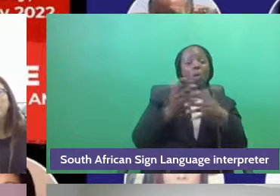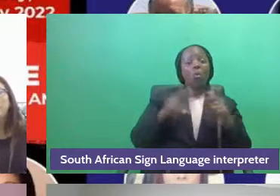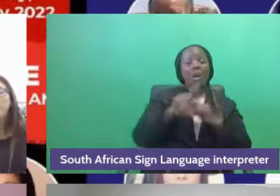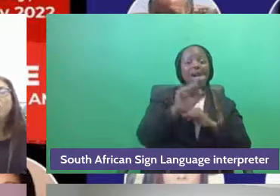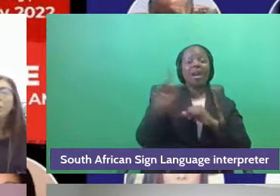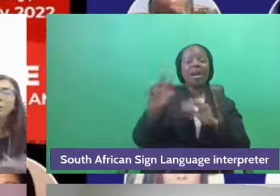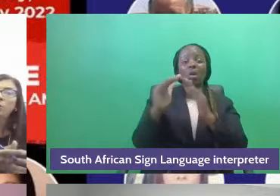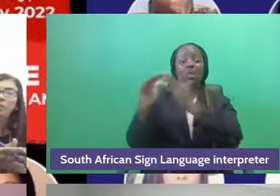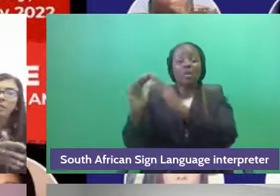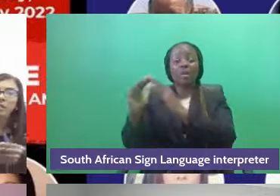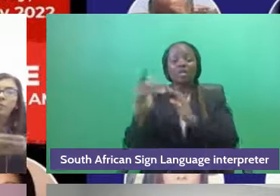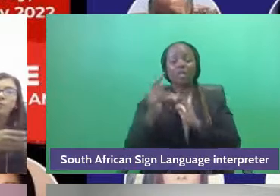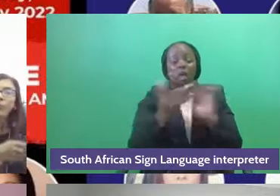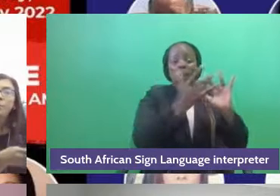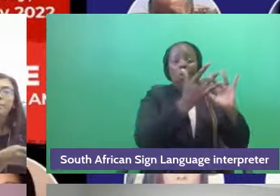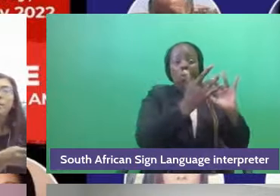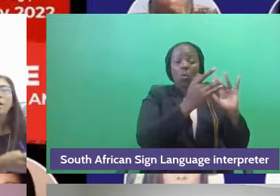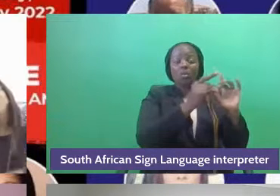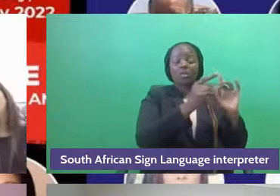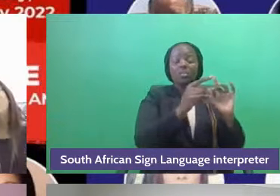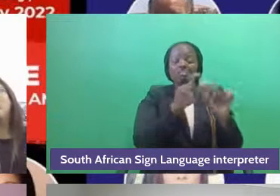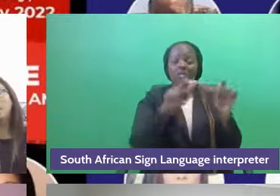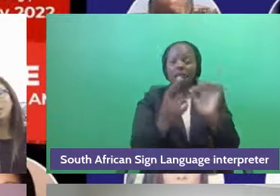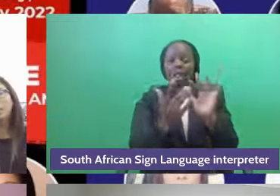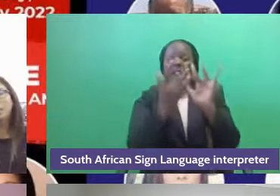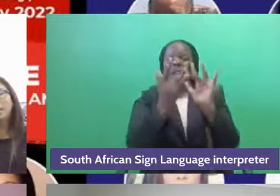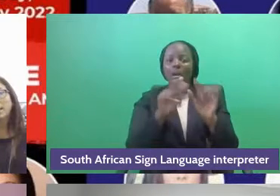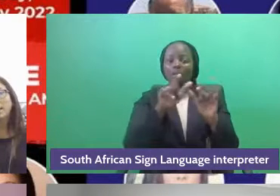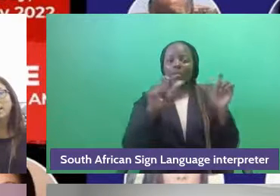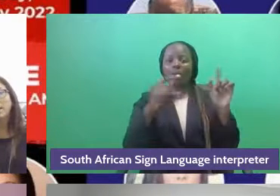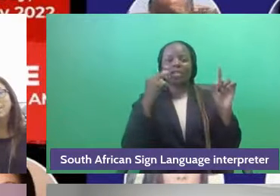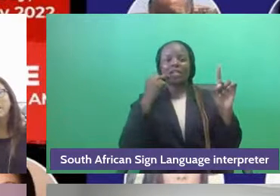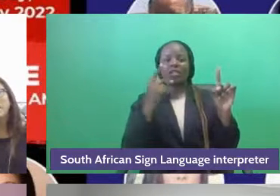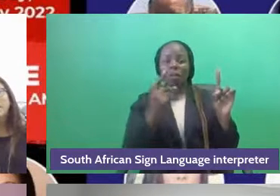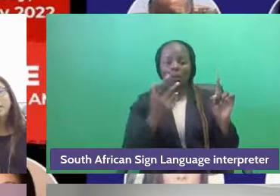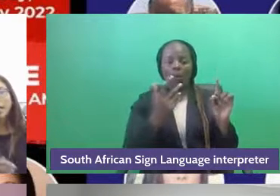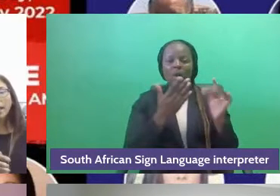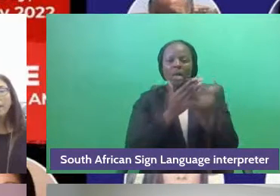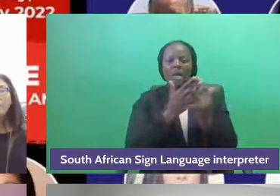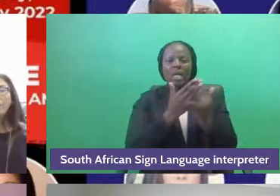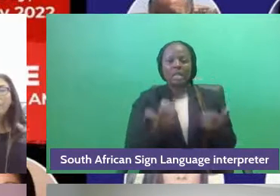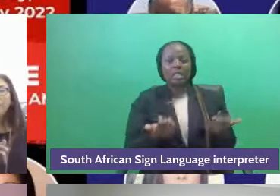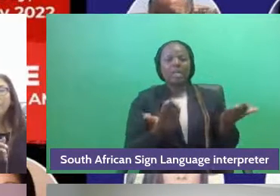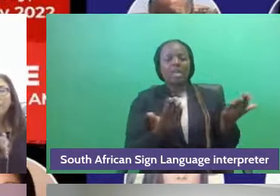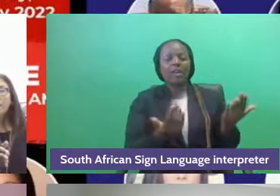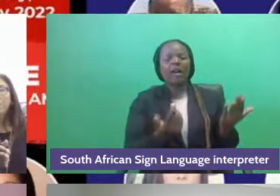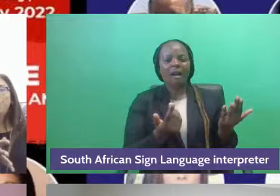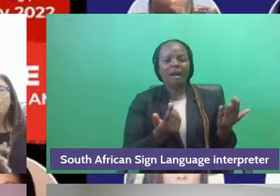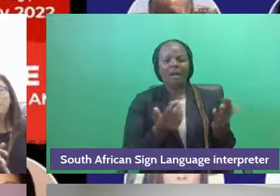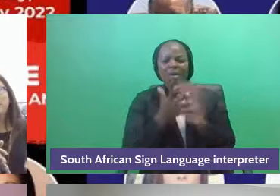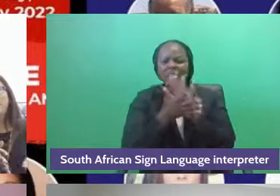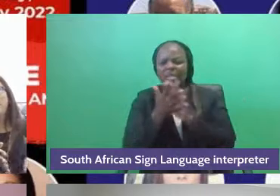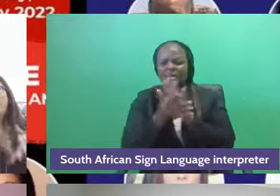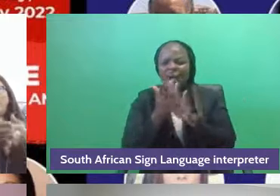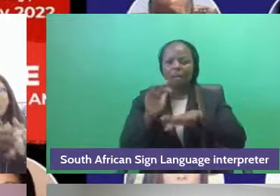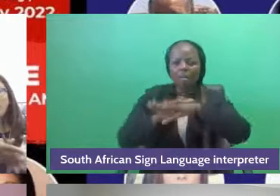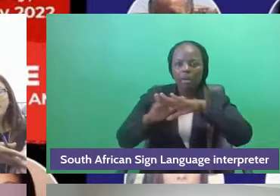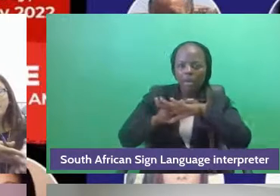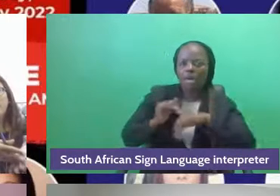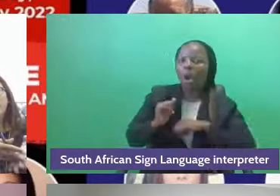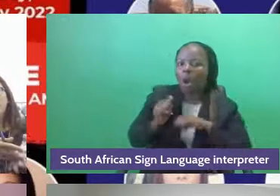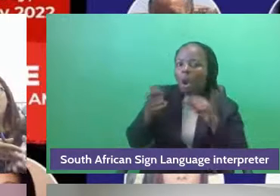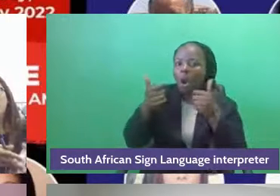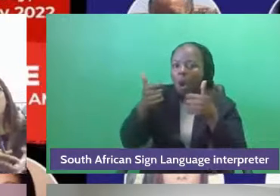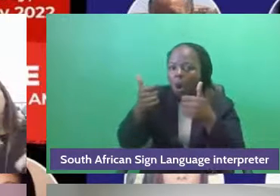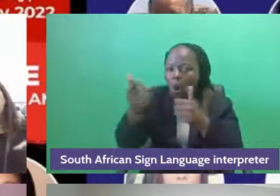come into contact with a deaf victim or somebody trying to access service, they have enough signs to understand what it